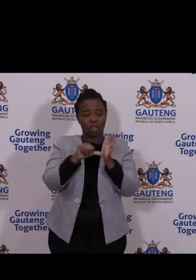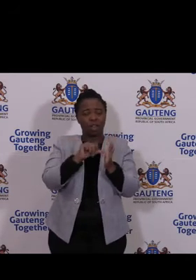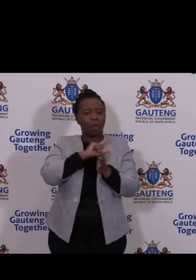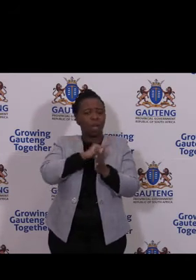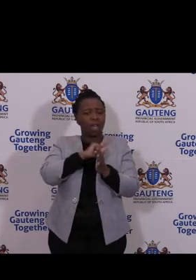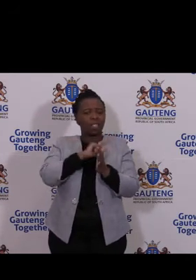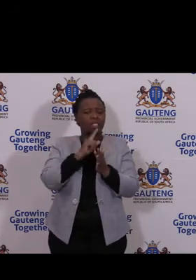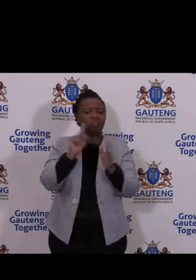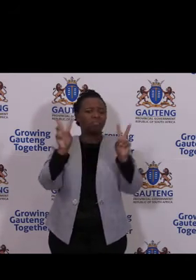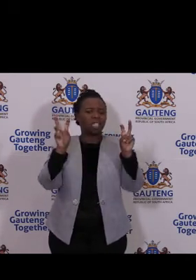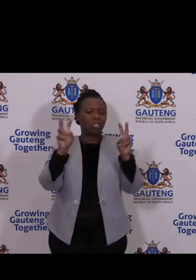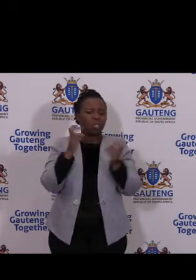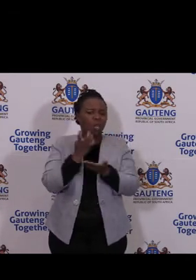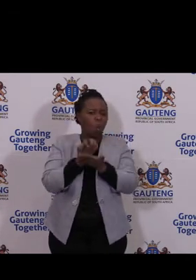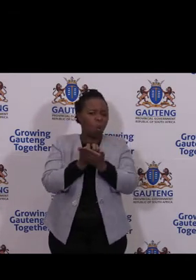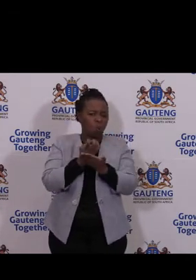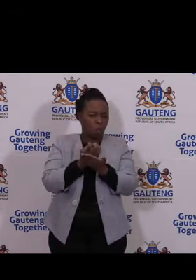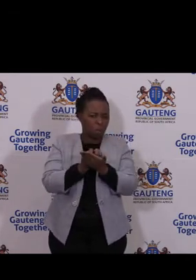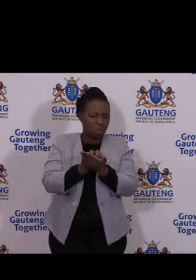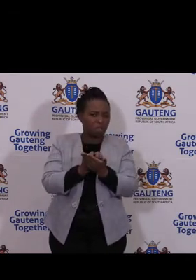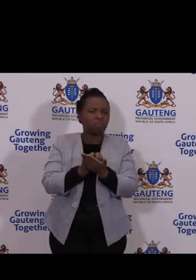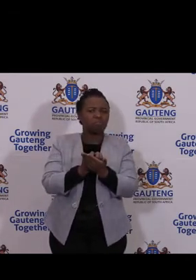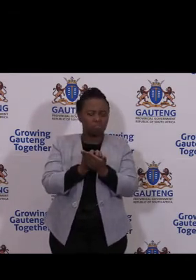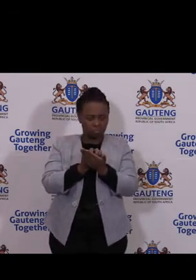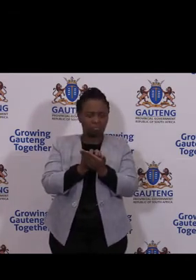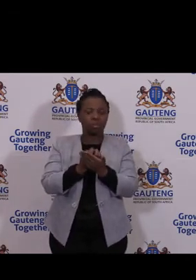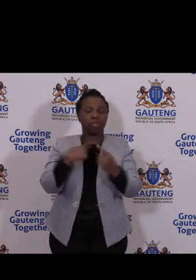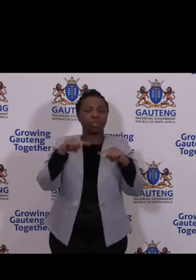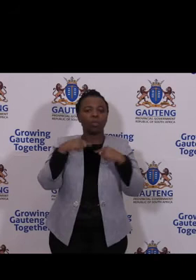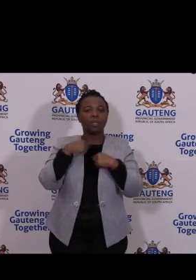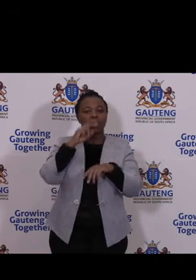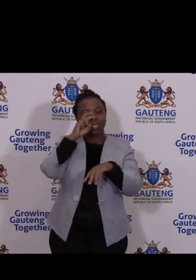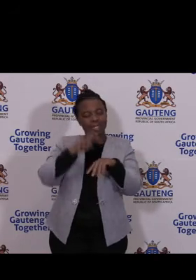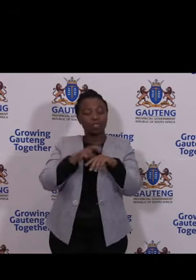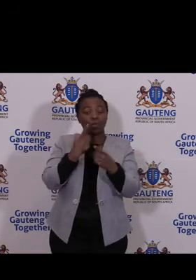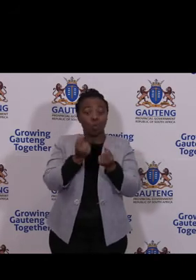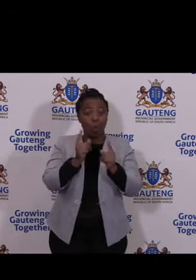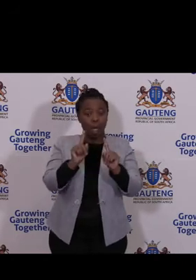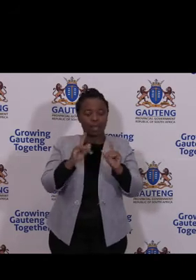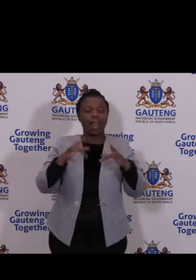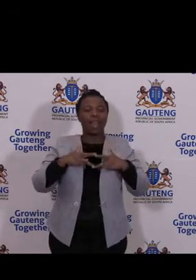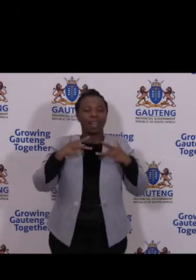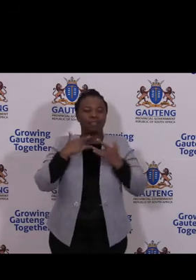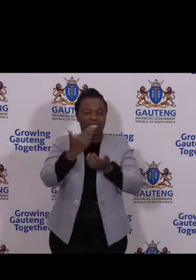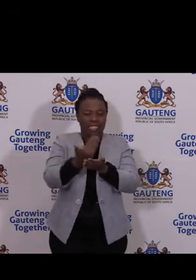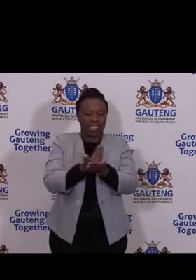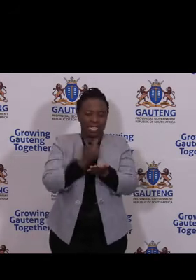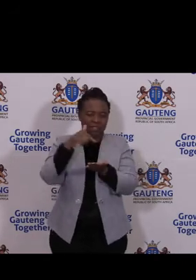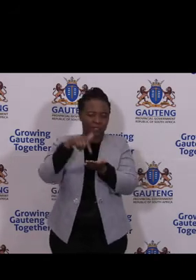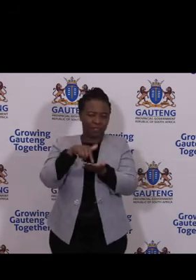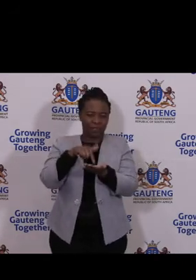important. Whilst we balance livelihoods, we also have to make sure that we do save lives as a matter of